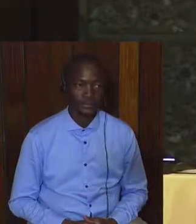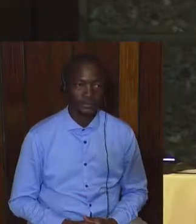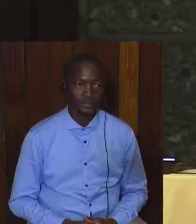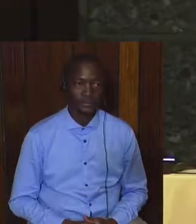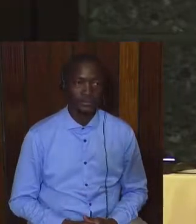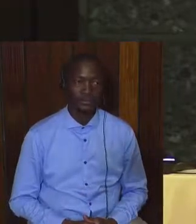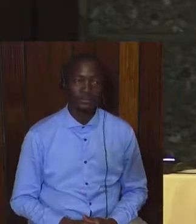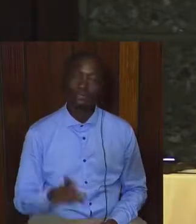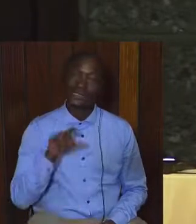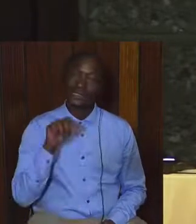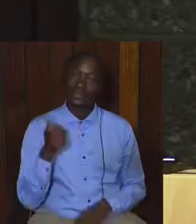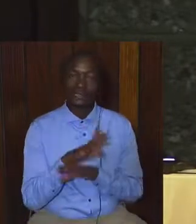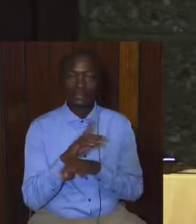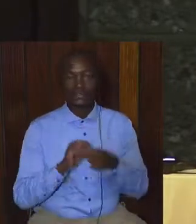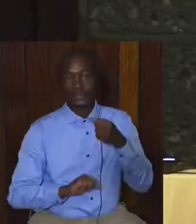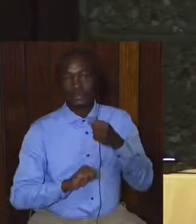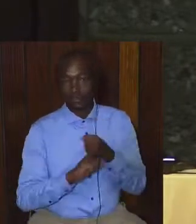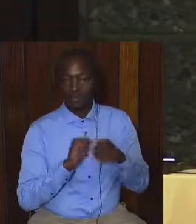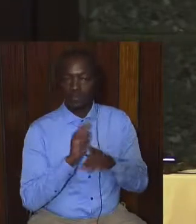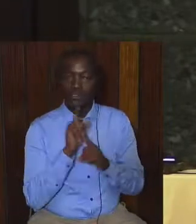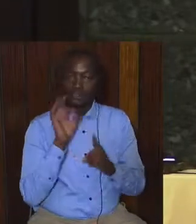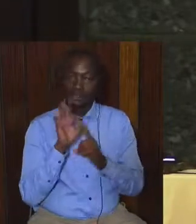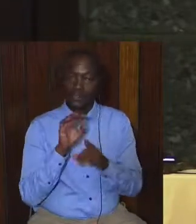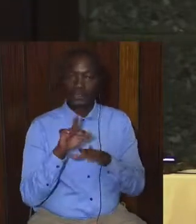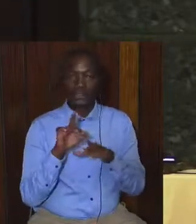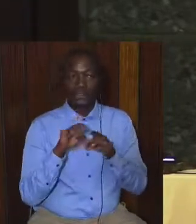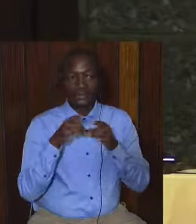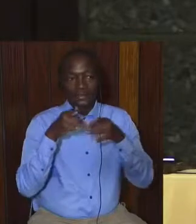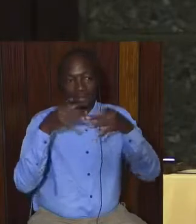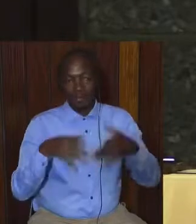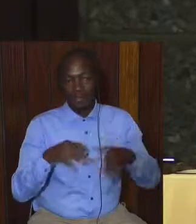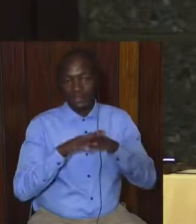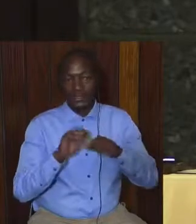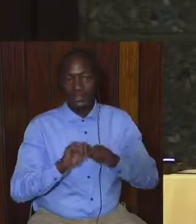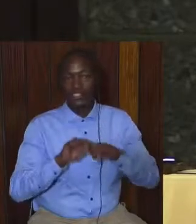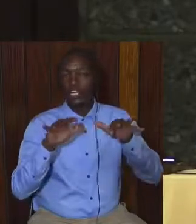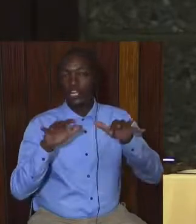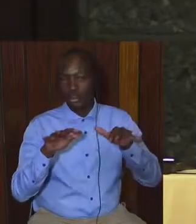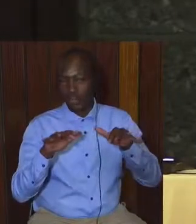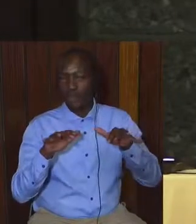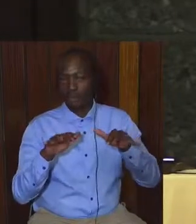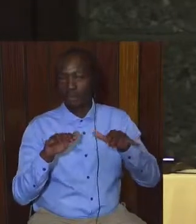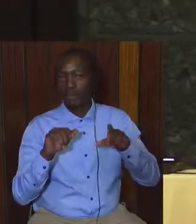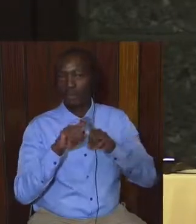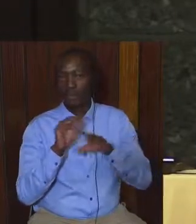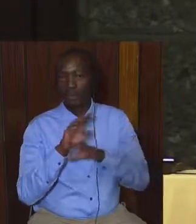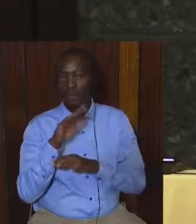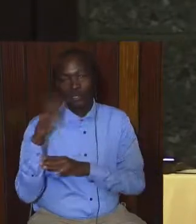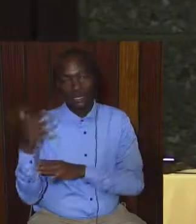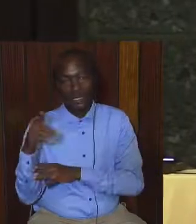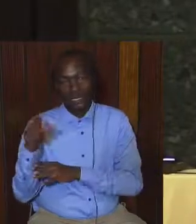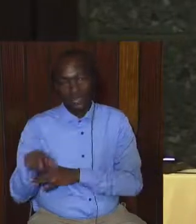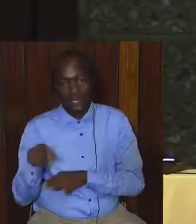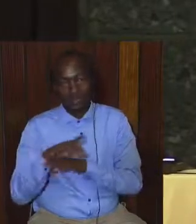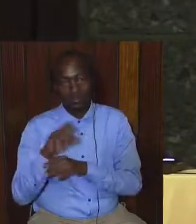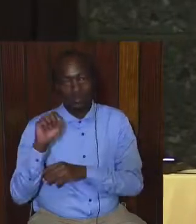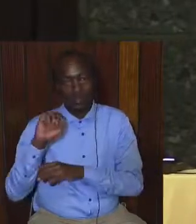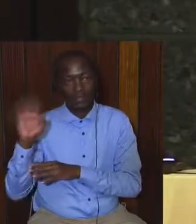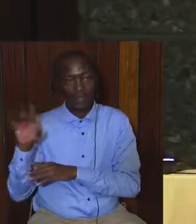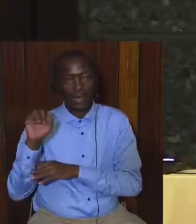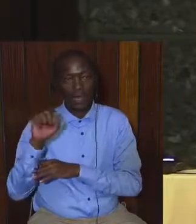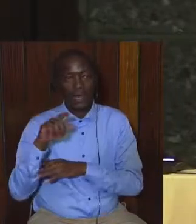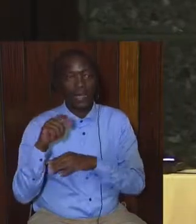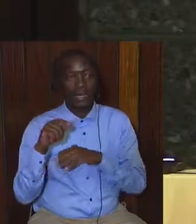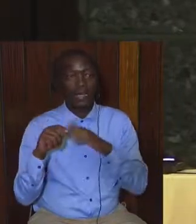I am then supported by the relevant Deputy Directors General in the office. And on the one side, to my far left,